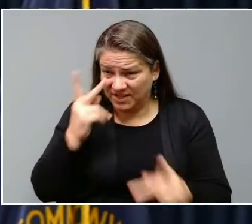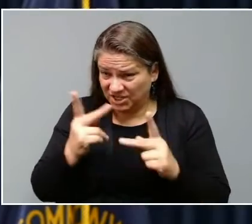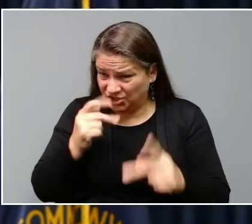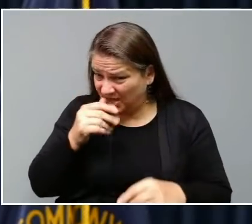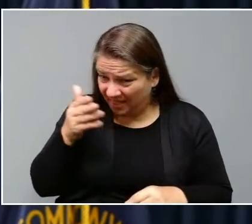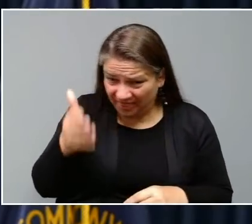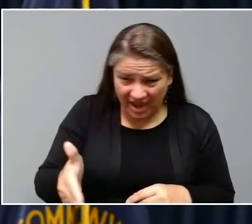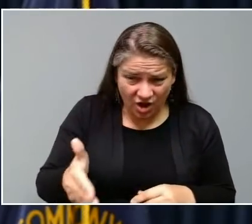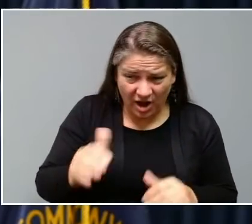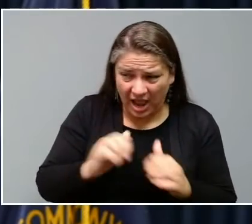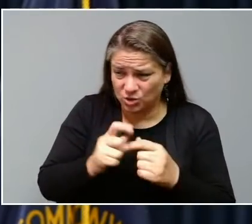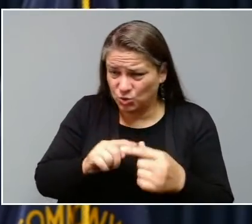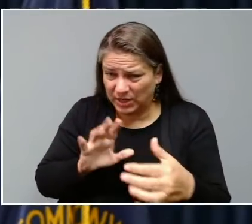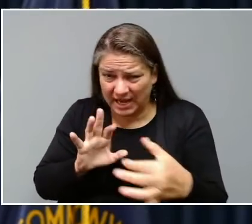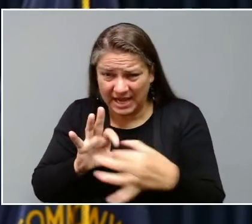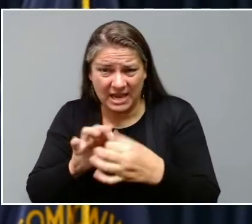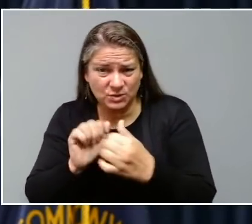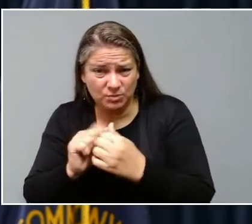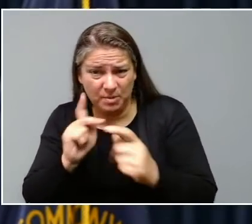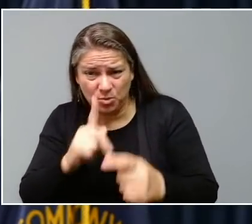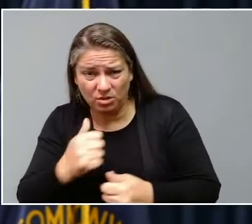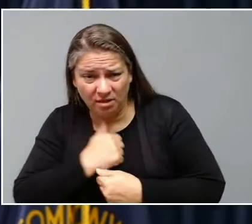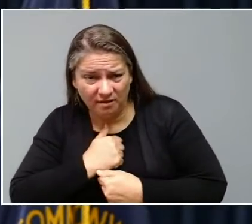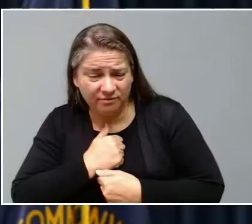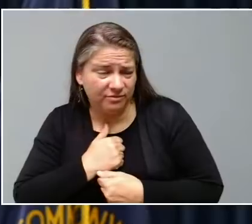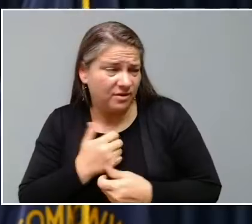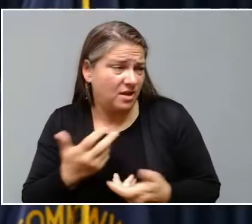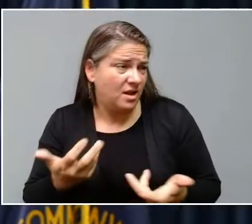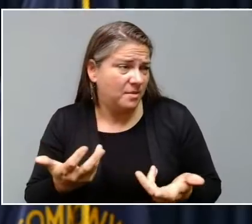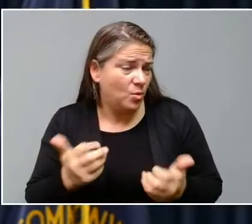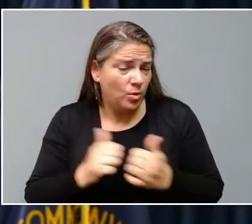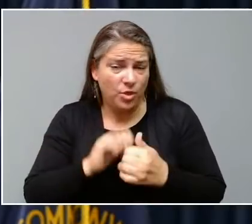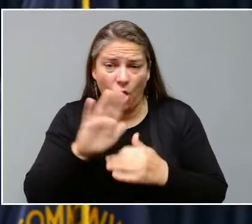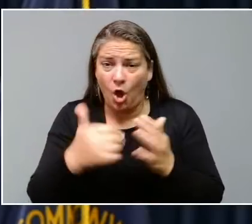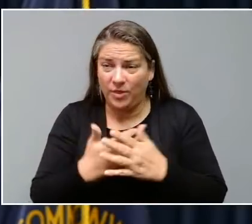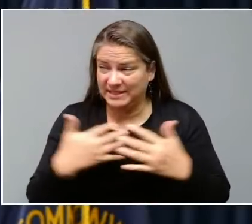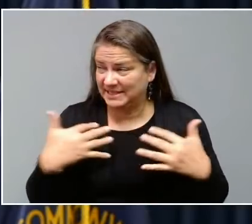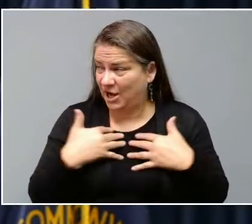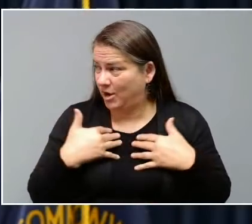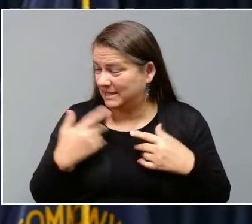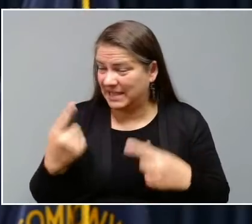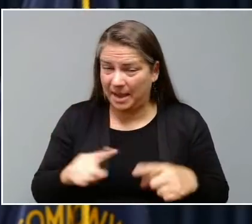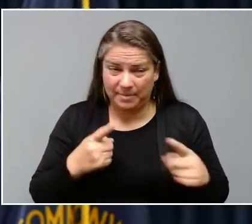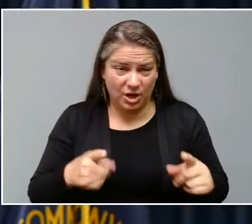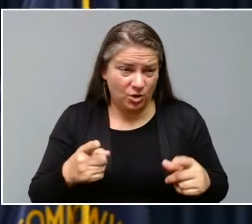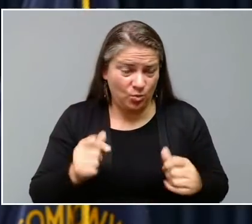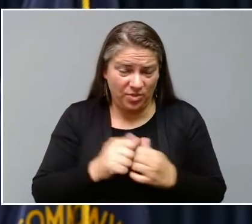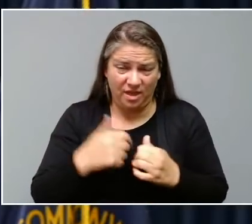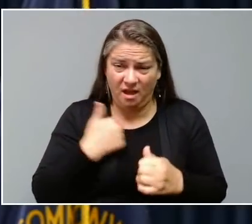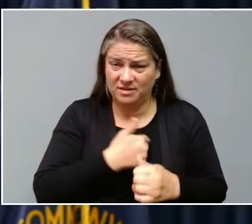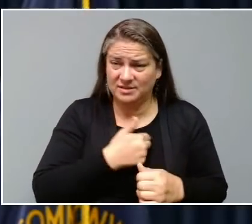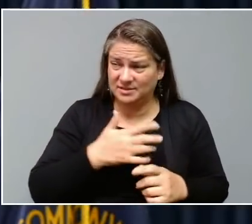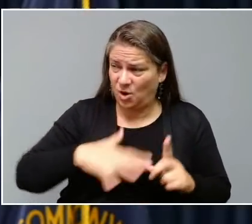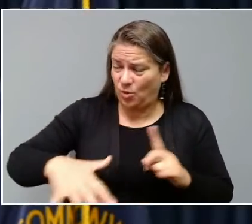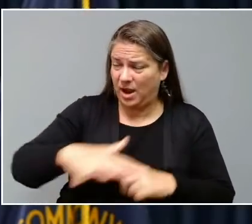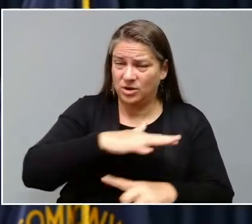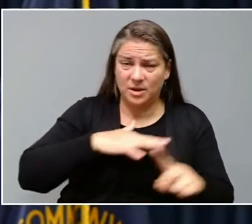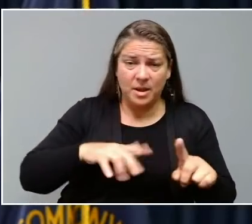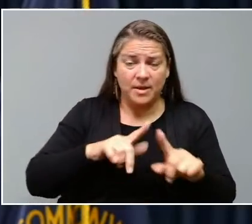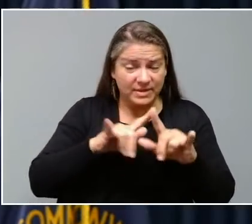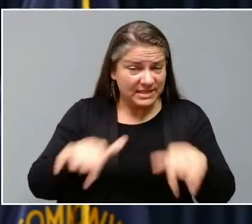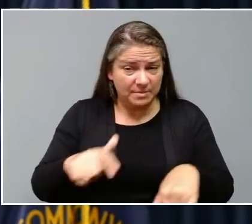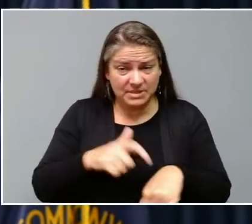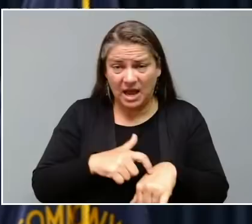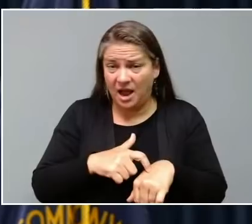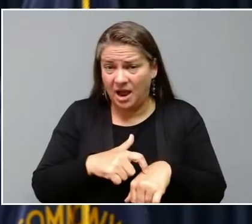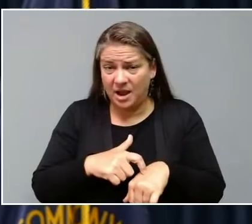connect with loved ones, especially with all the scariness going on around us. At the same time, I think it showed that it